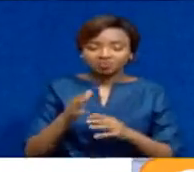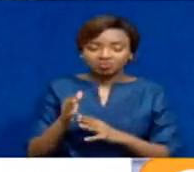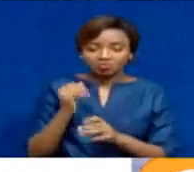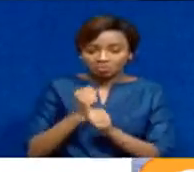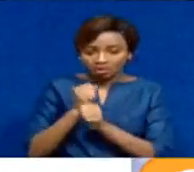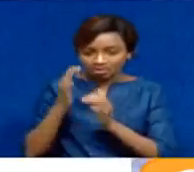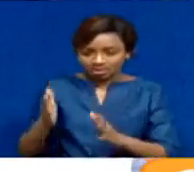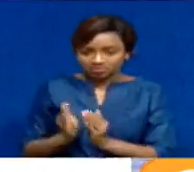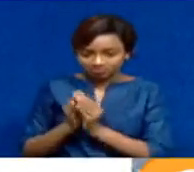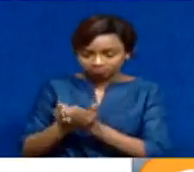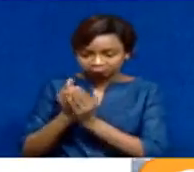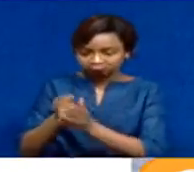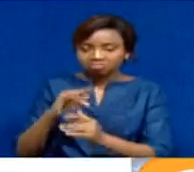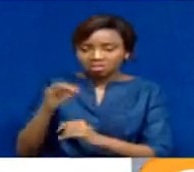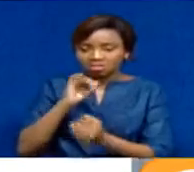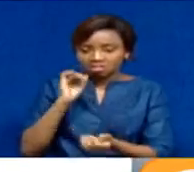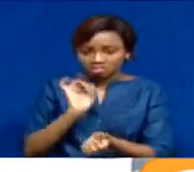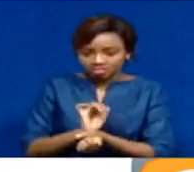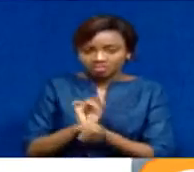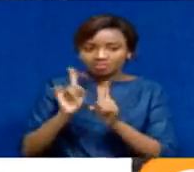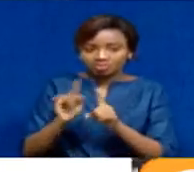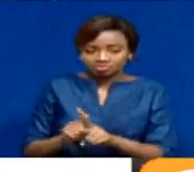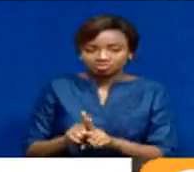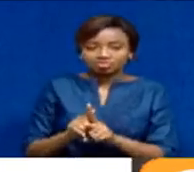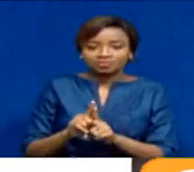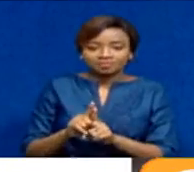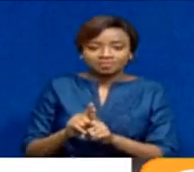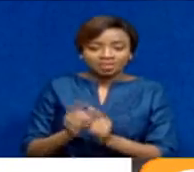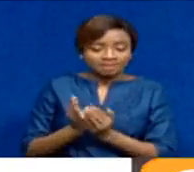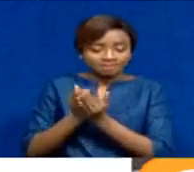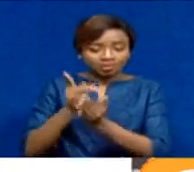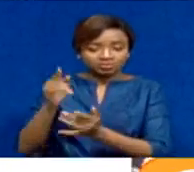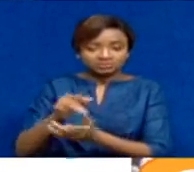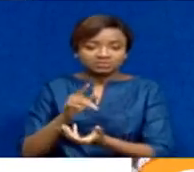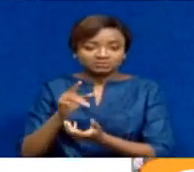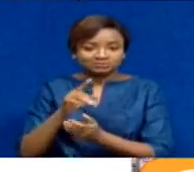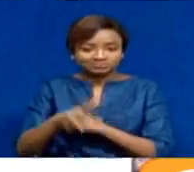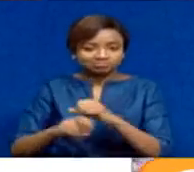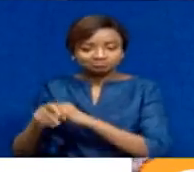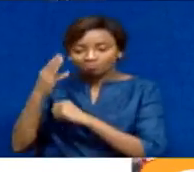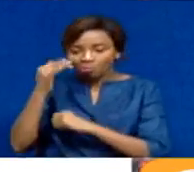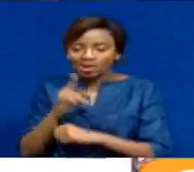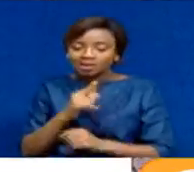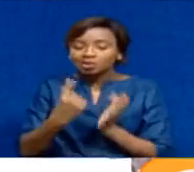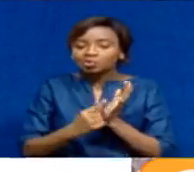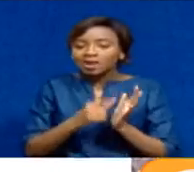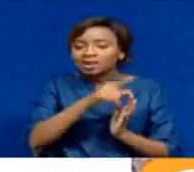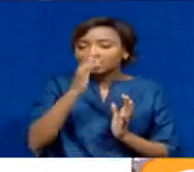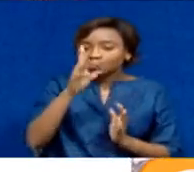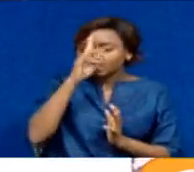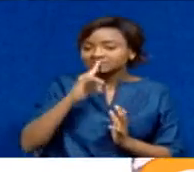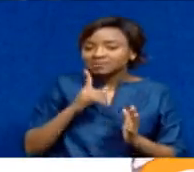arrested and 16 boats confiscated for what Ugandan forces claimed was lack of valid licenses and use